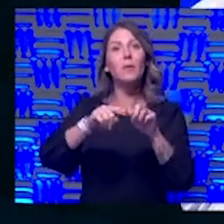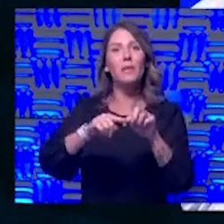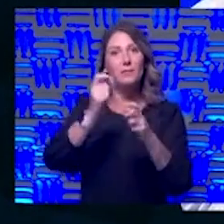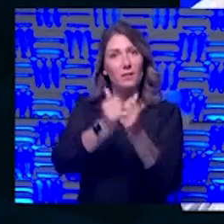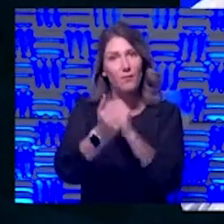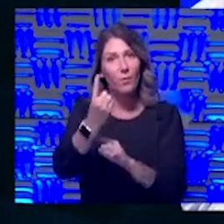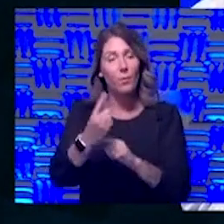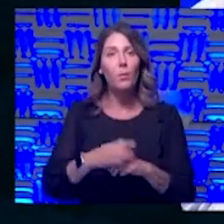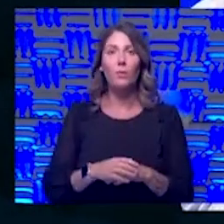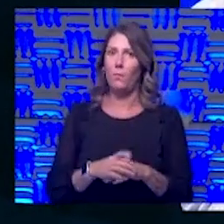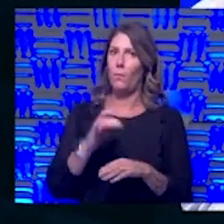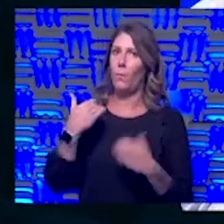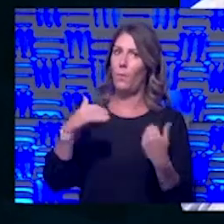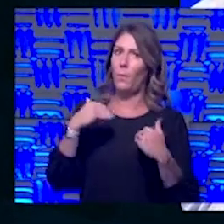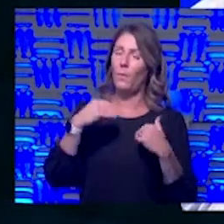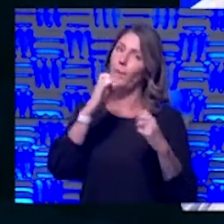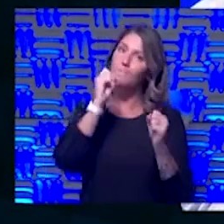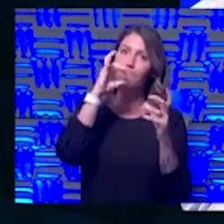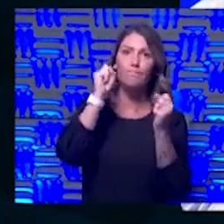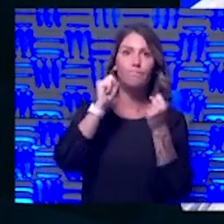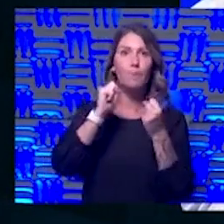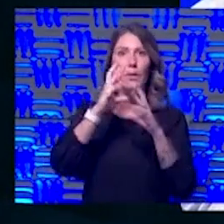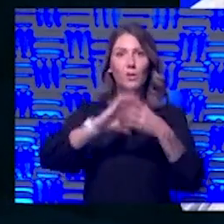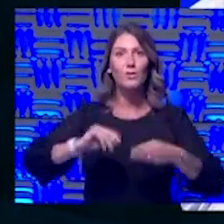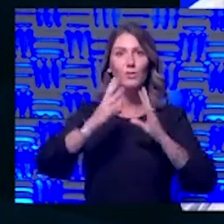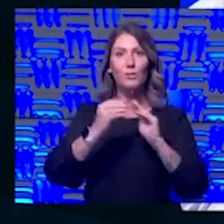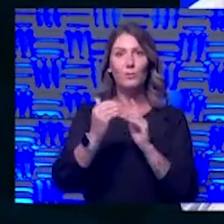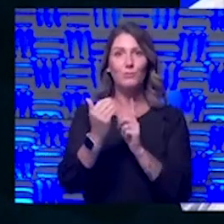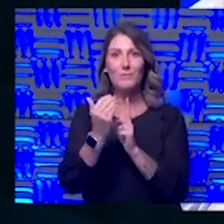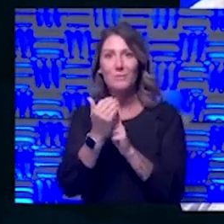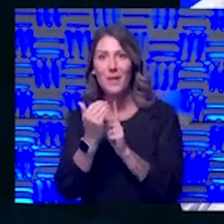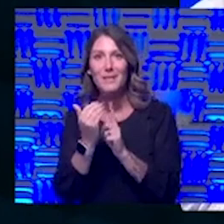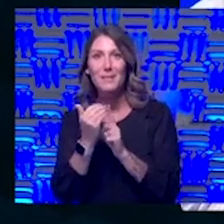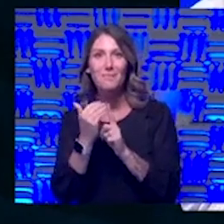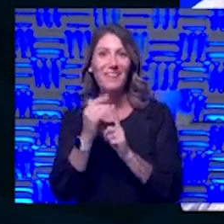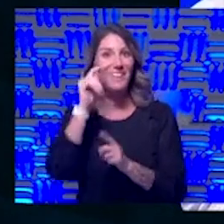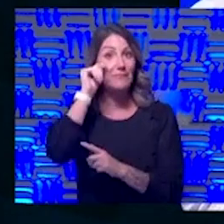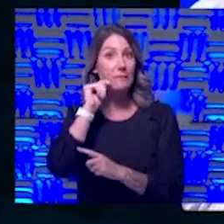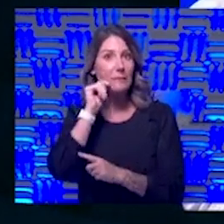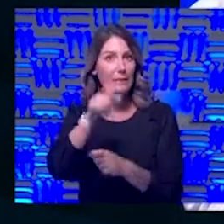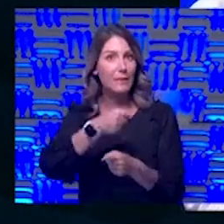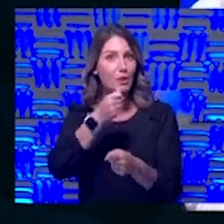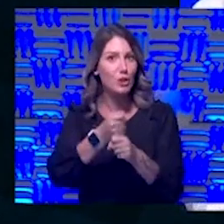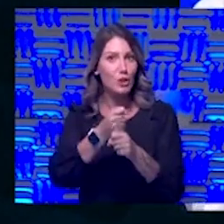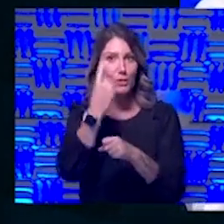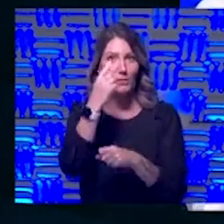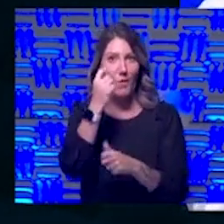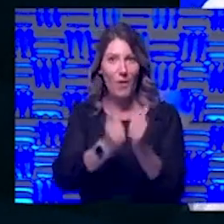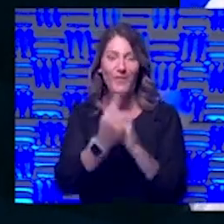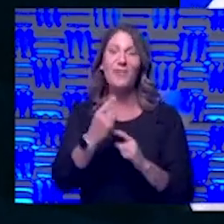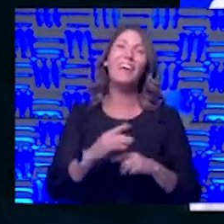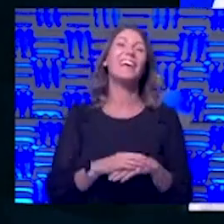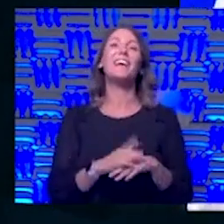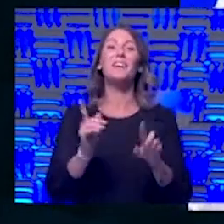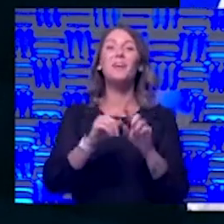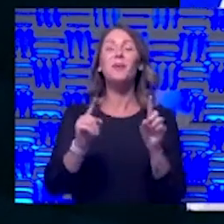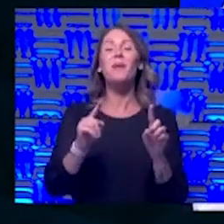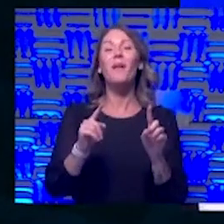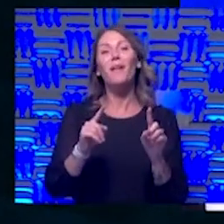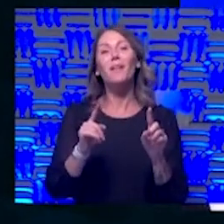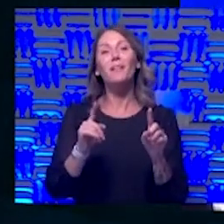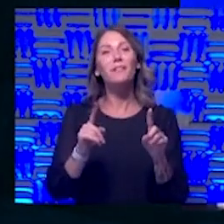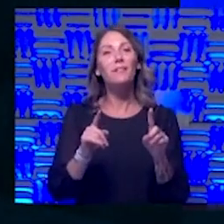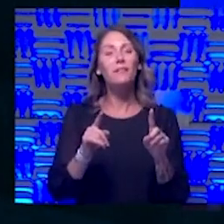that is a remarkable story, and reminds me maybe of some teenage years for all of us. But I think it obviously